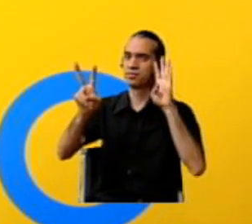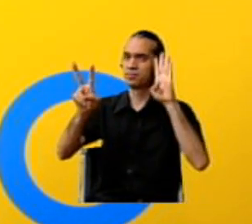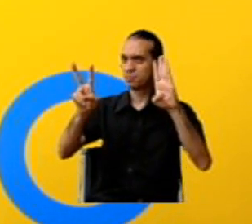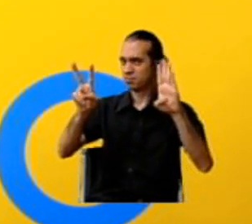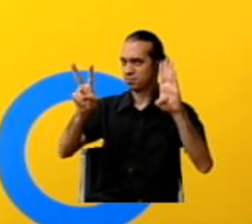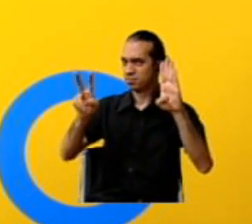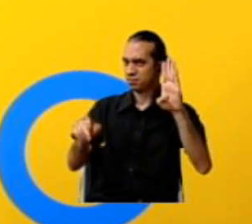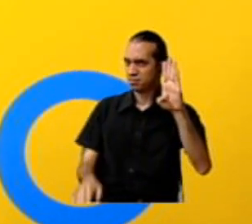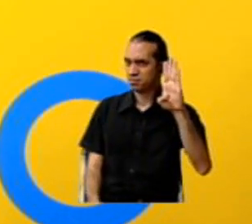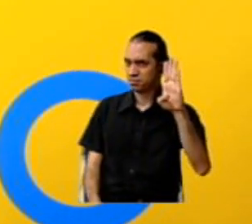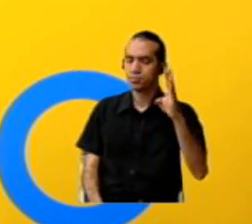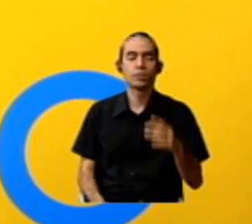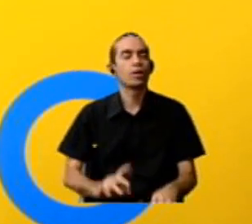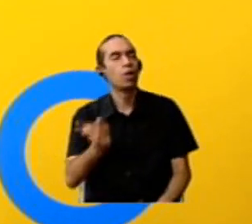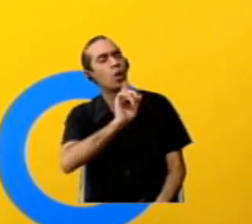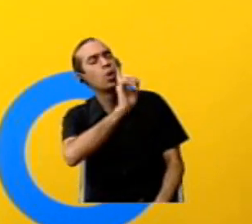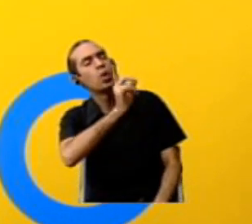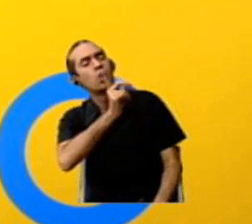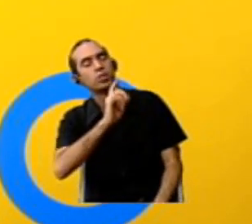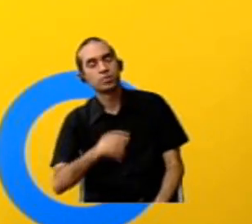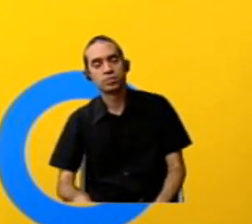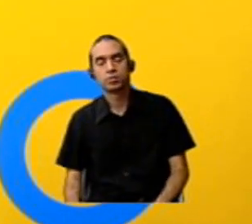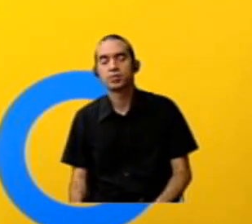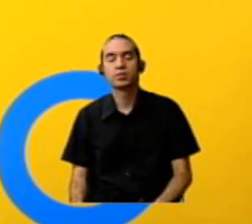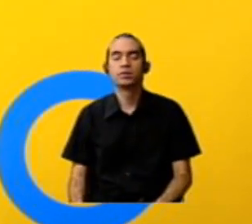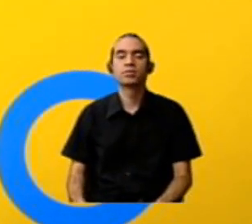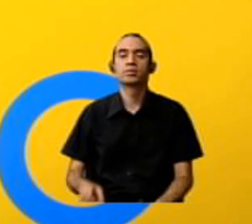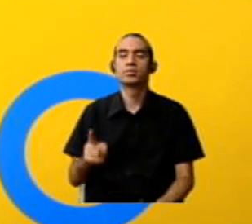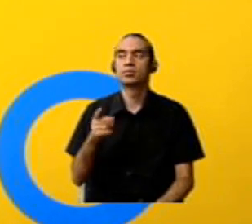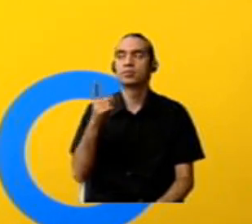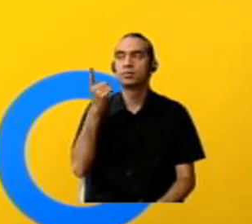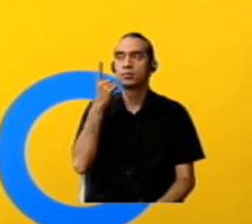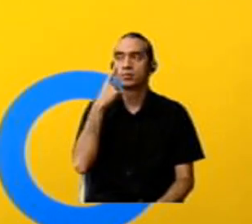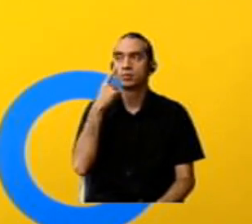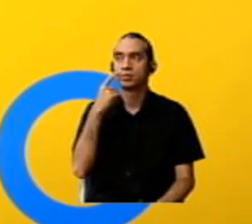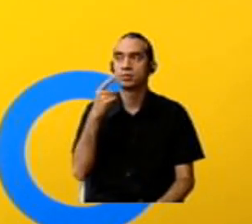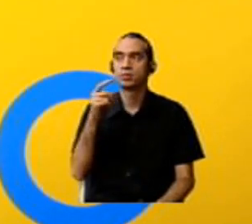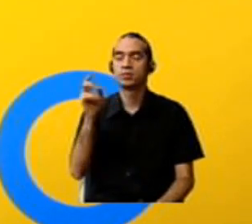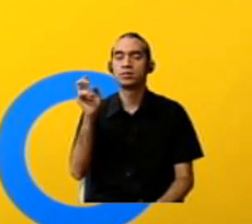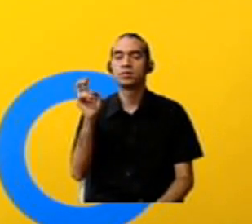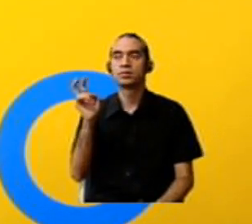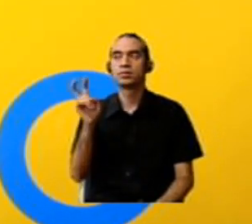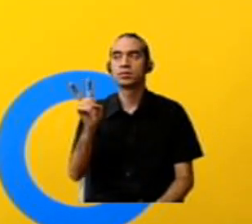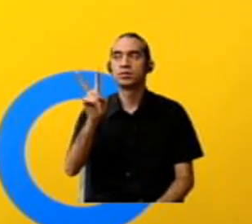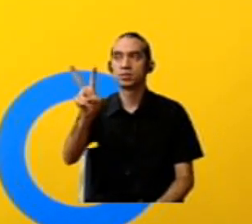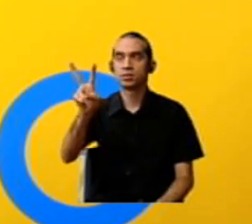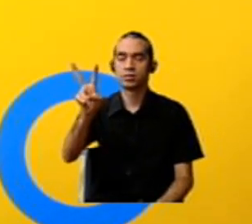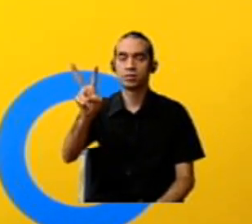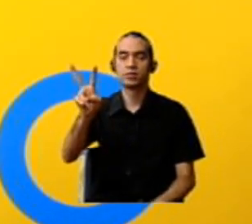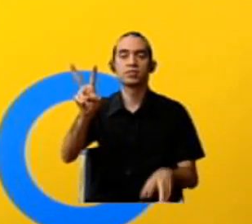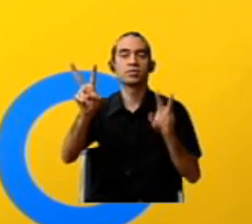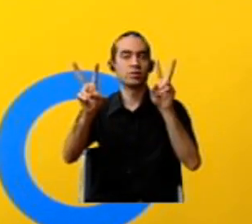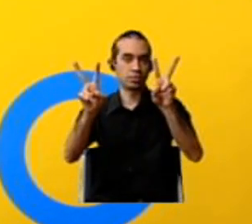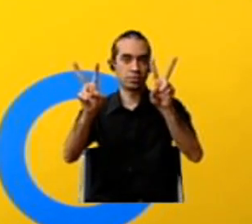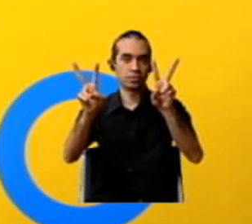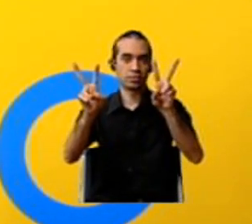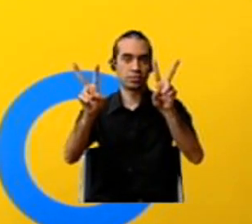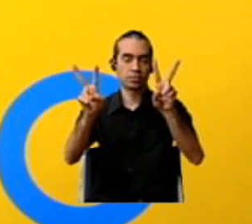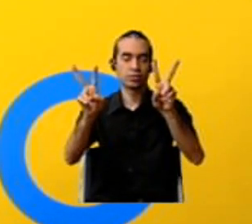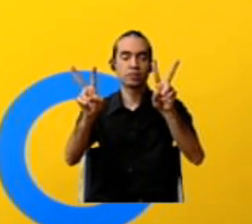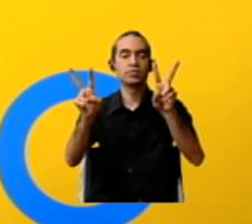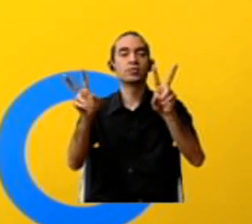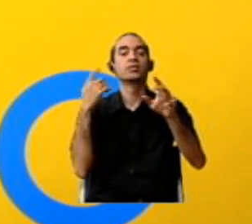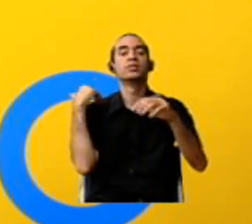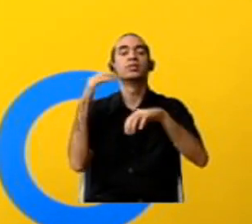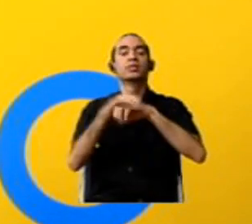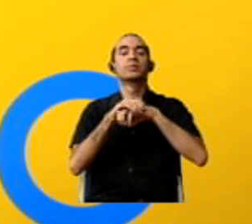Spanish? No. Okay, it is written the same as in Spanish, V, but in English it